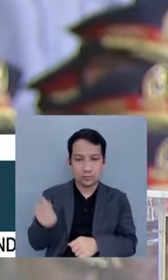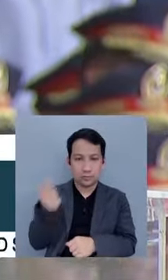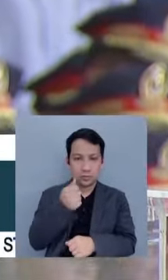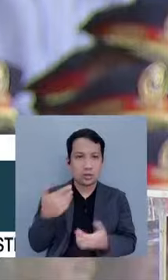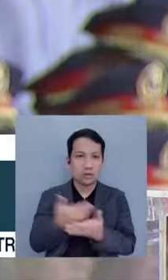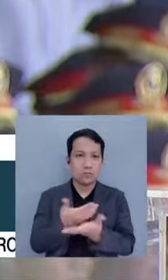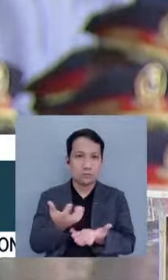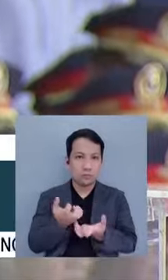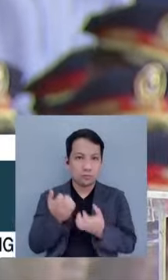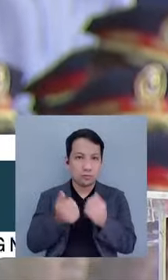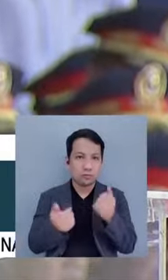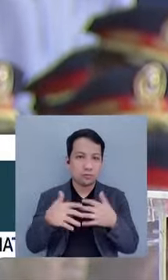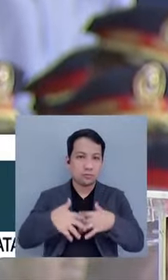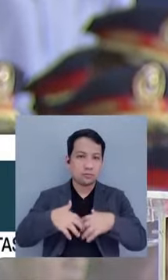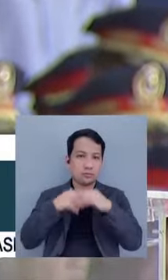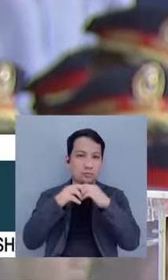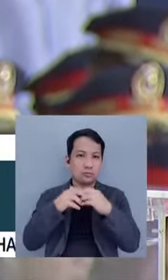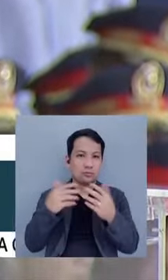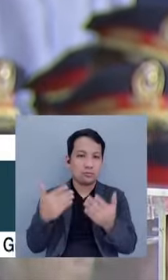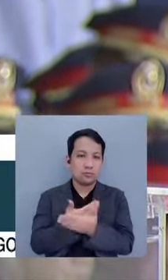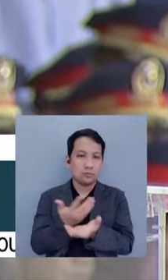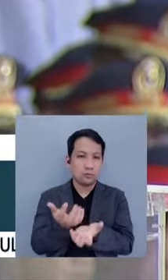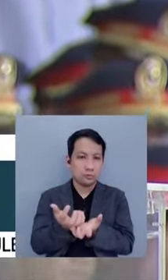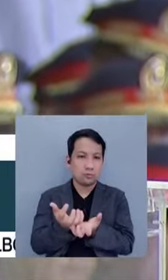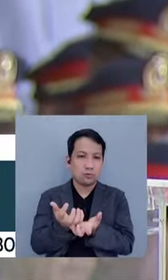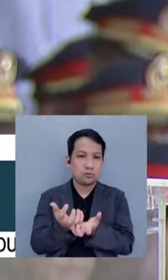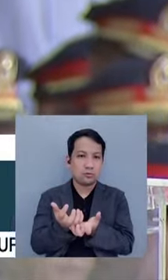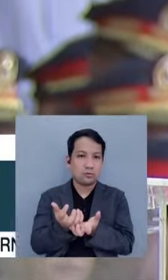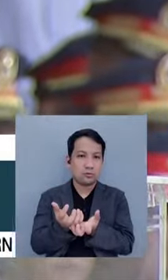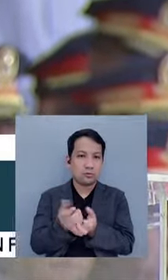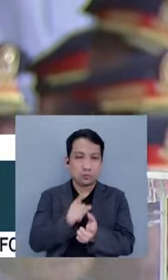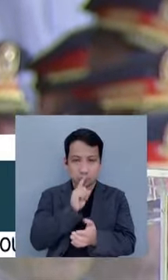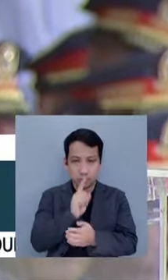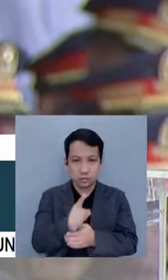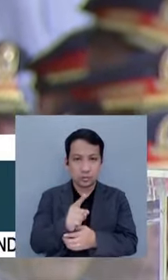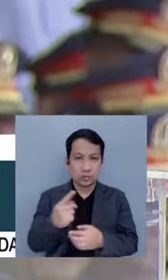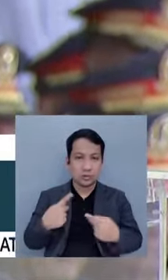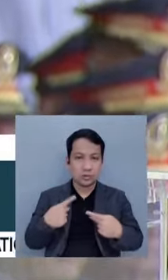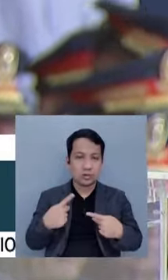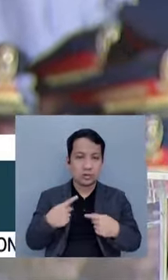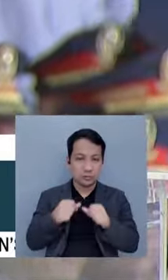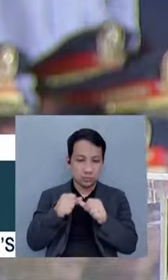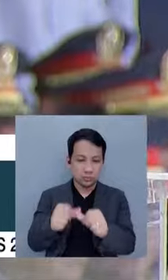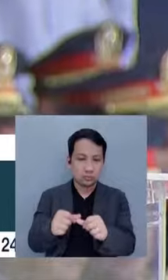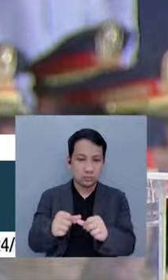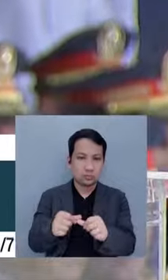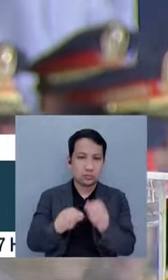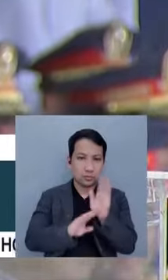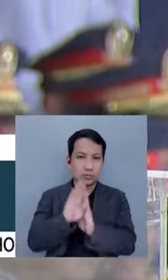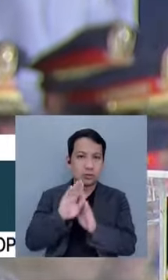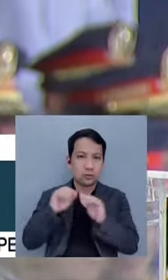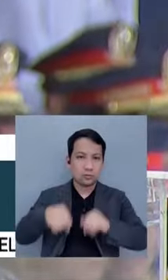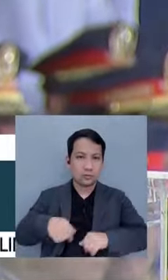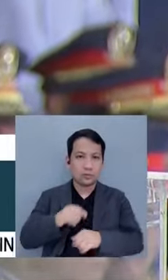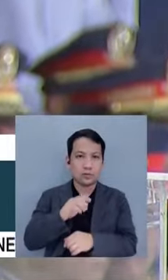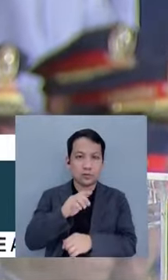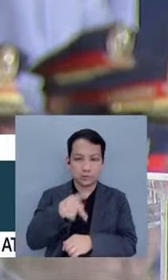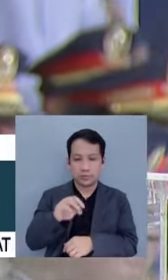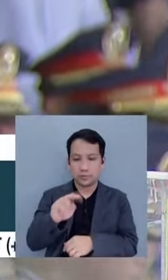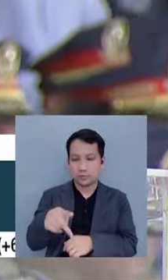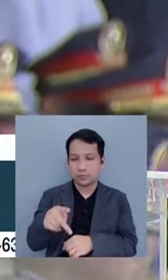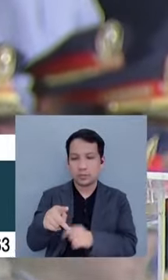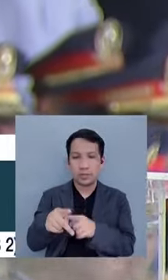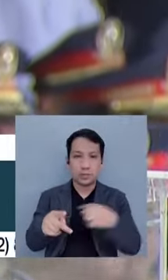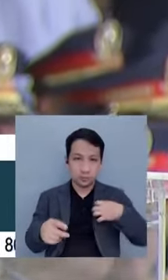build on the strides made so far to ensure that there is both continuity and improvement, that the PNP remains effective